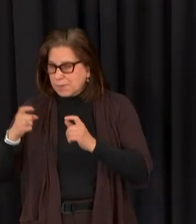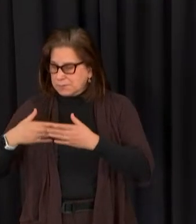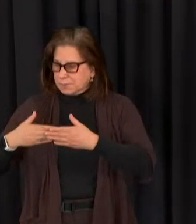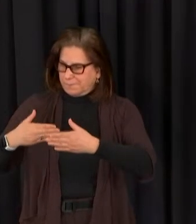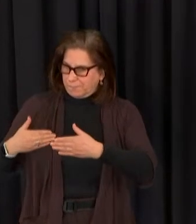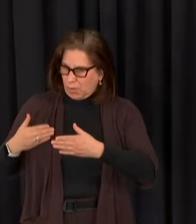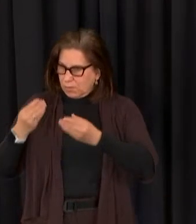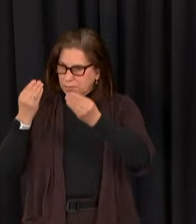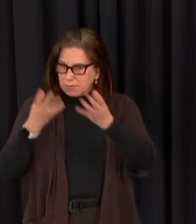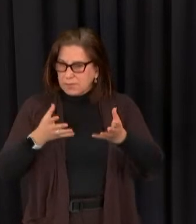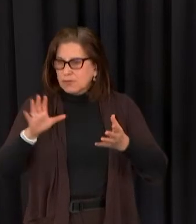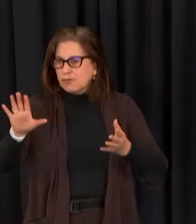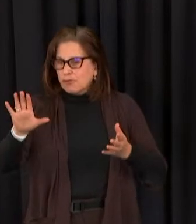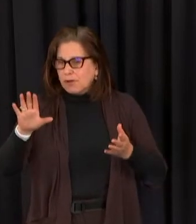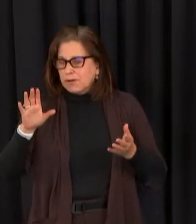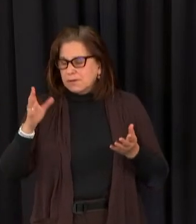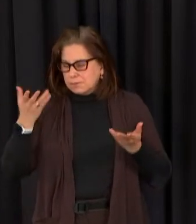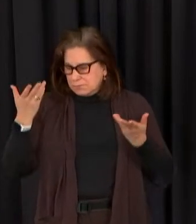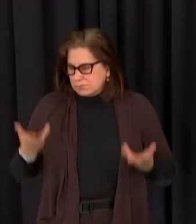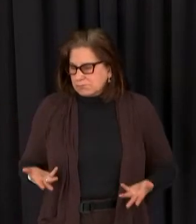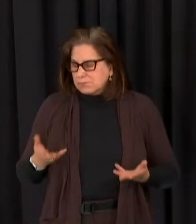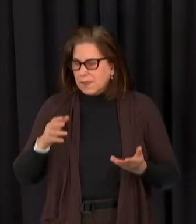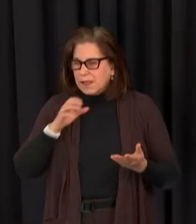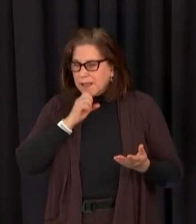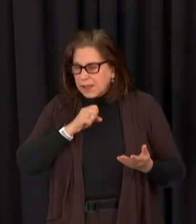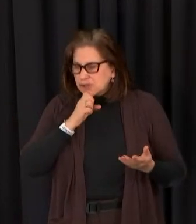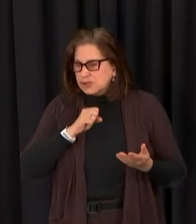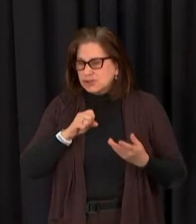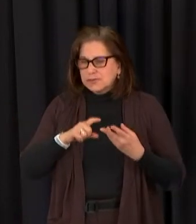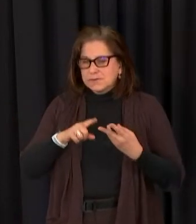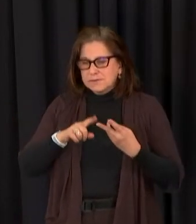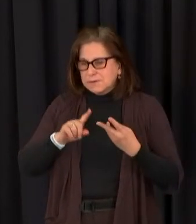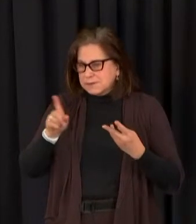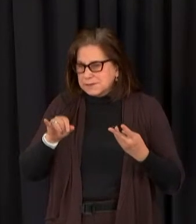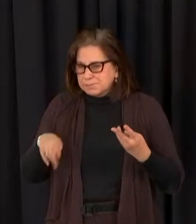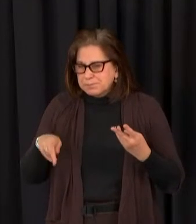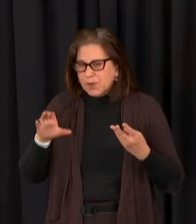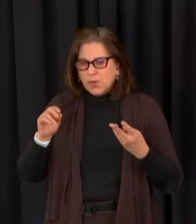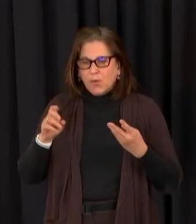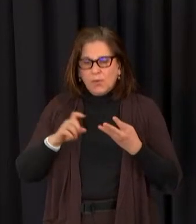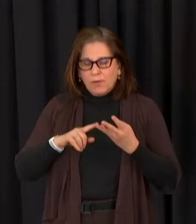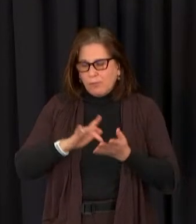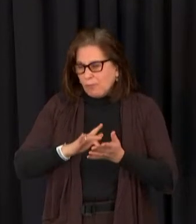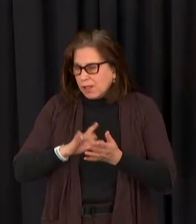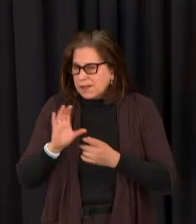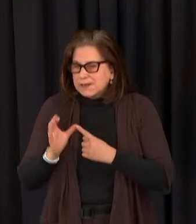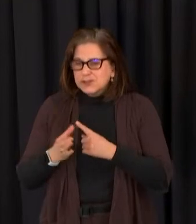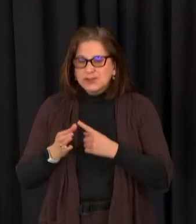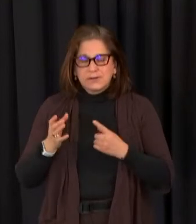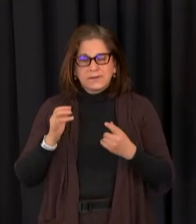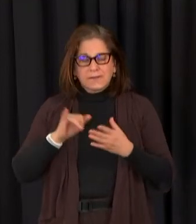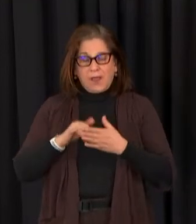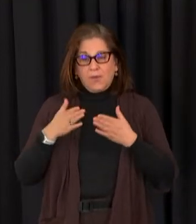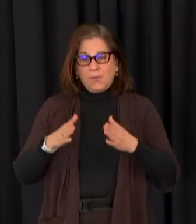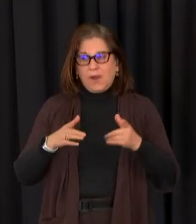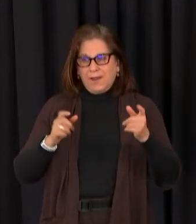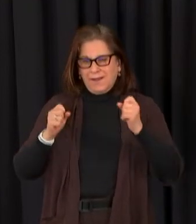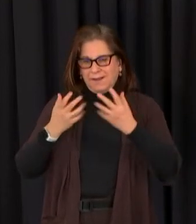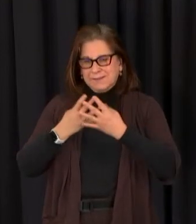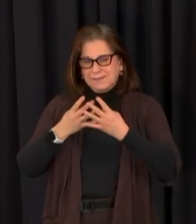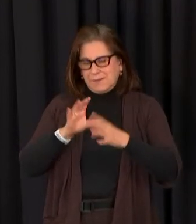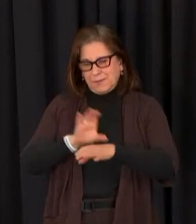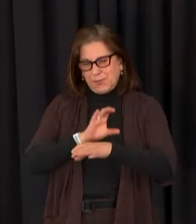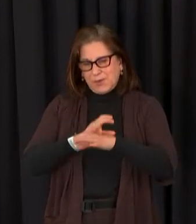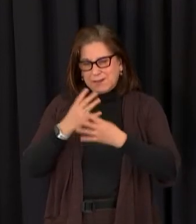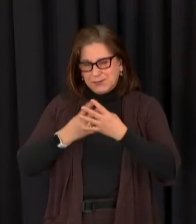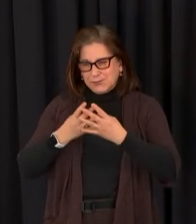will assign an appointment to you. We talked about this some last week, so let's go into